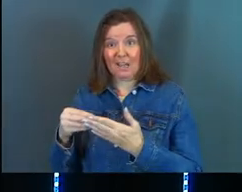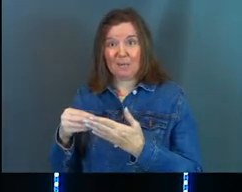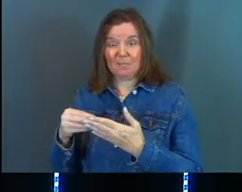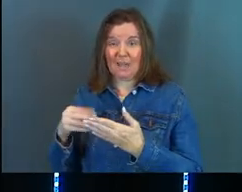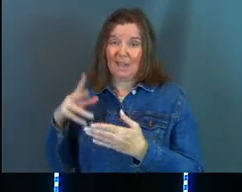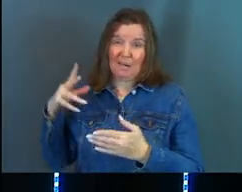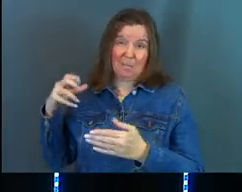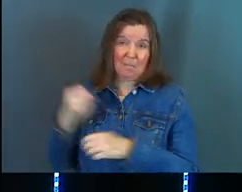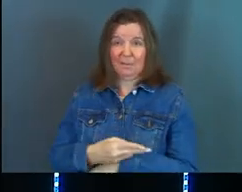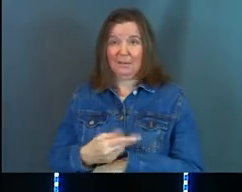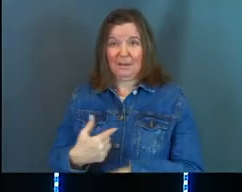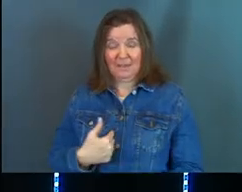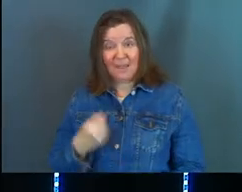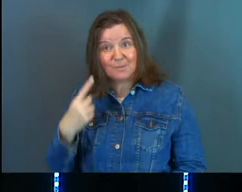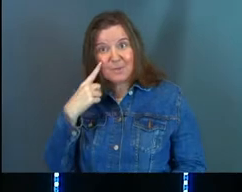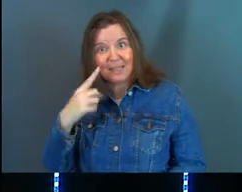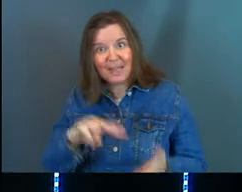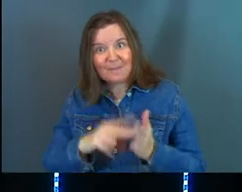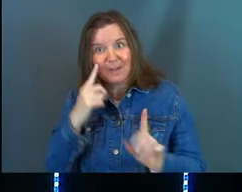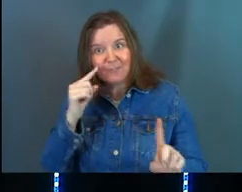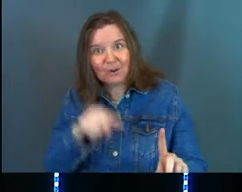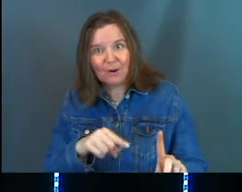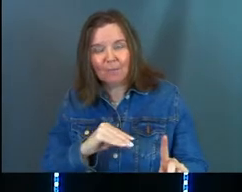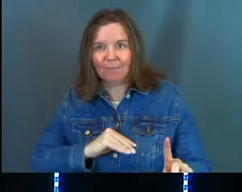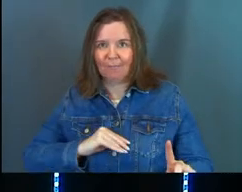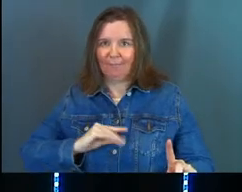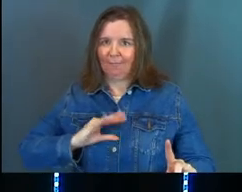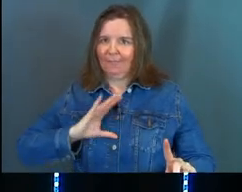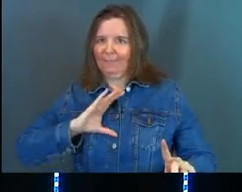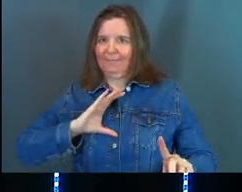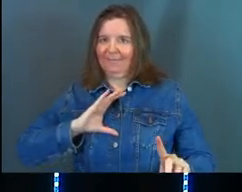her dad, how much do you think that meant to her?